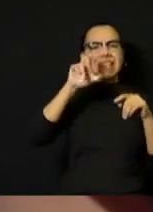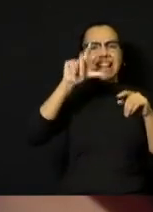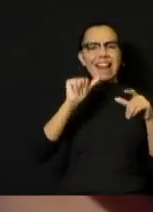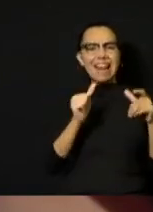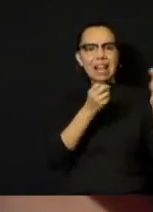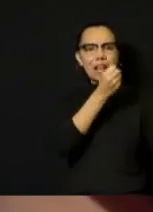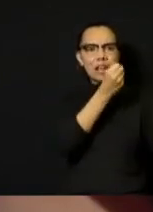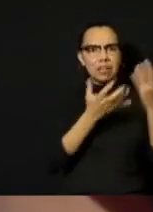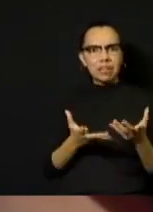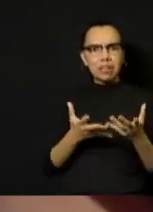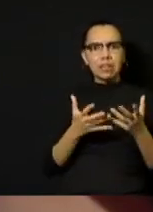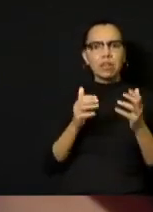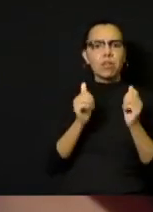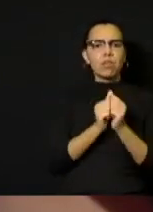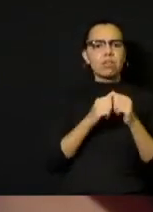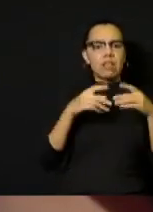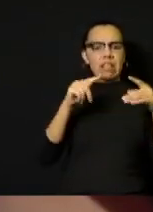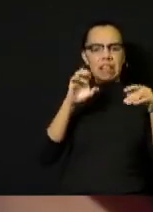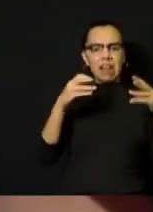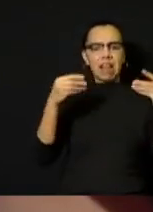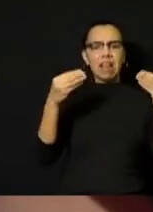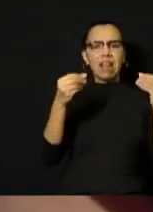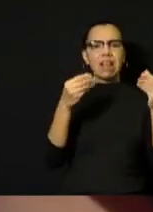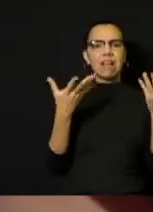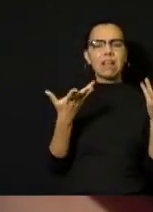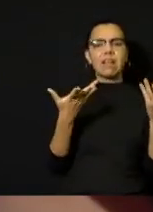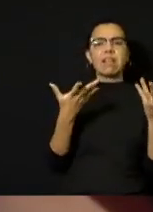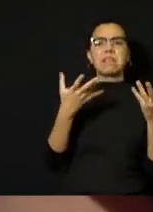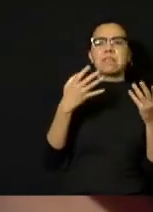business. She has wonderful